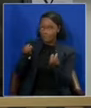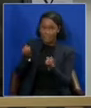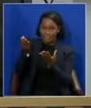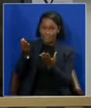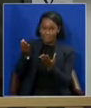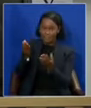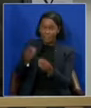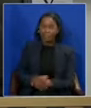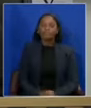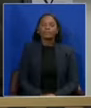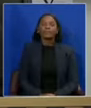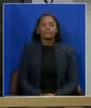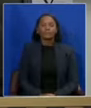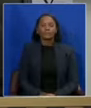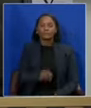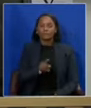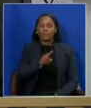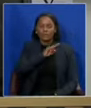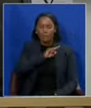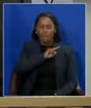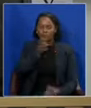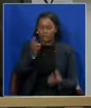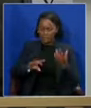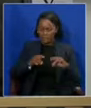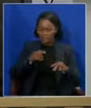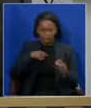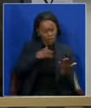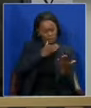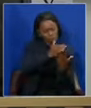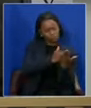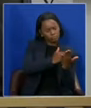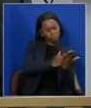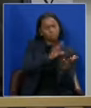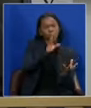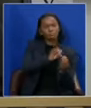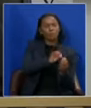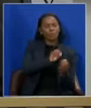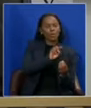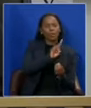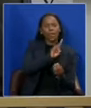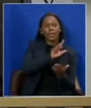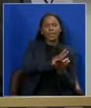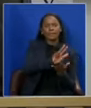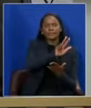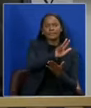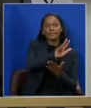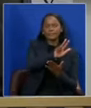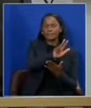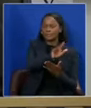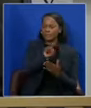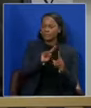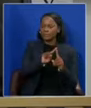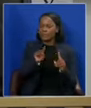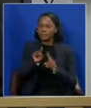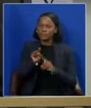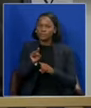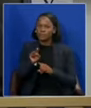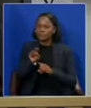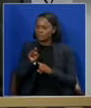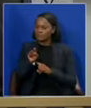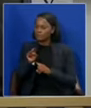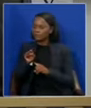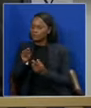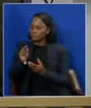you find that the printout will say 118 dockets, only to find that if the investigator or whoever is presenting